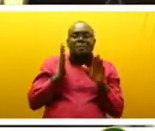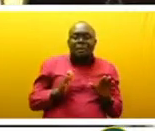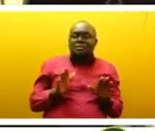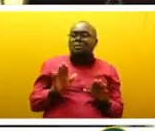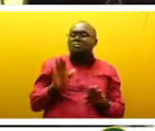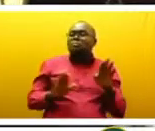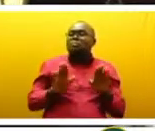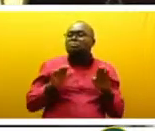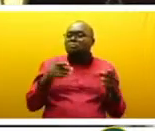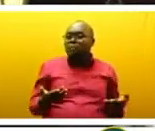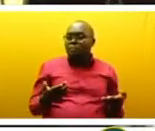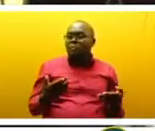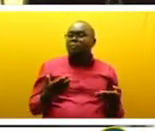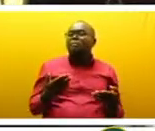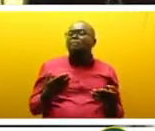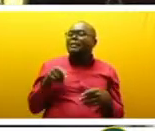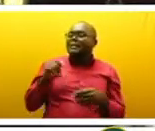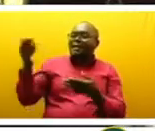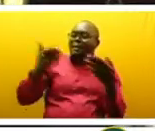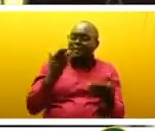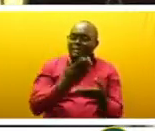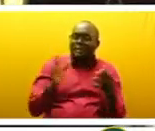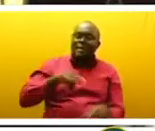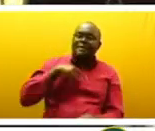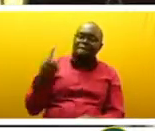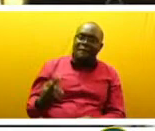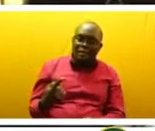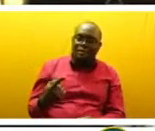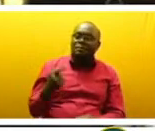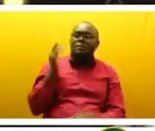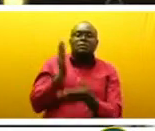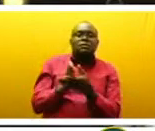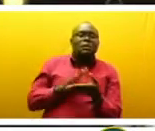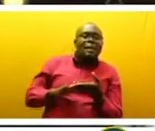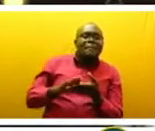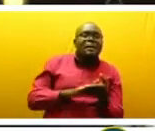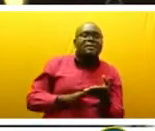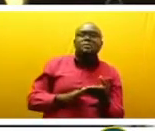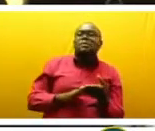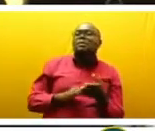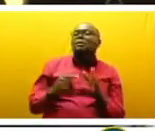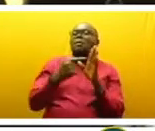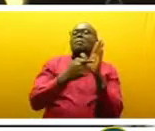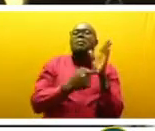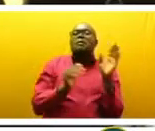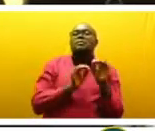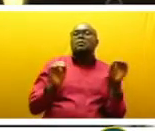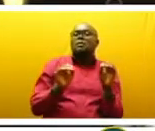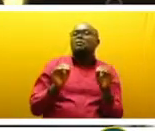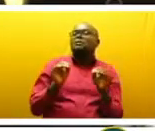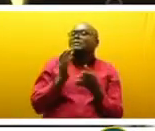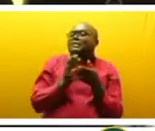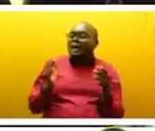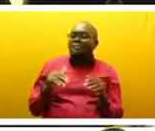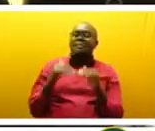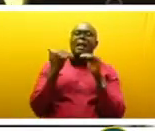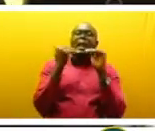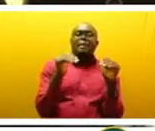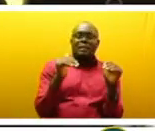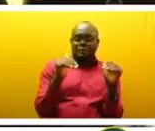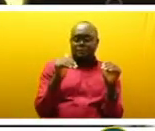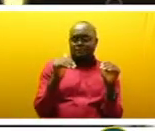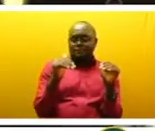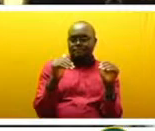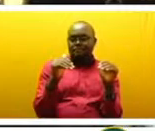is an informal fallacy that is based on a premise that erroneously limits